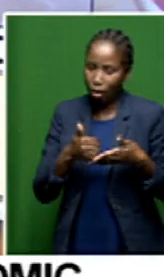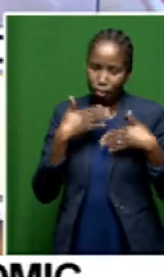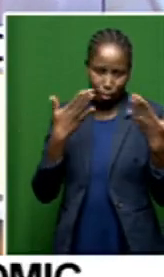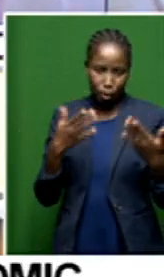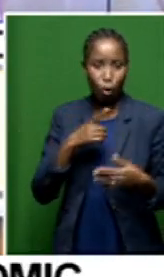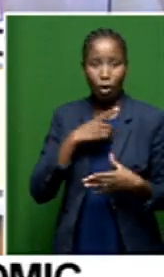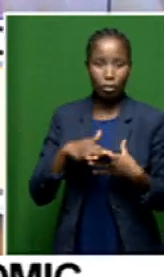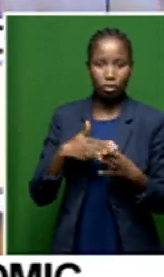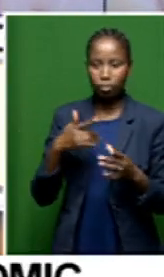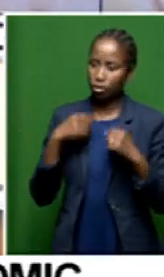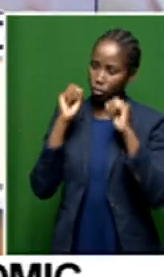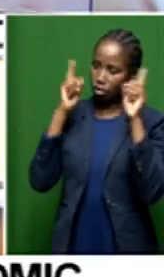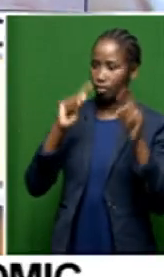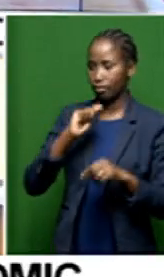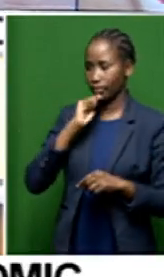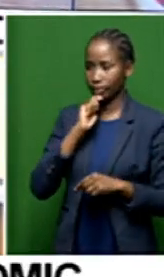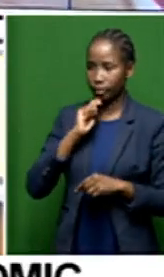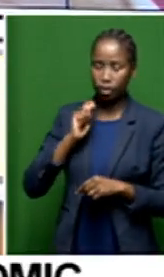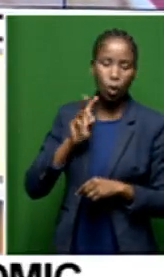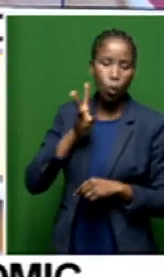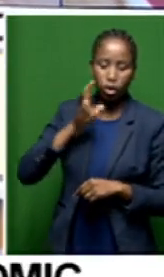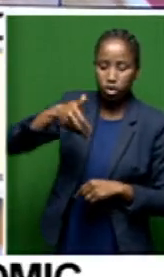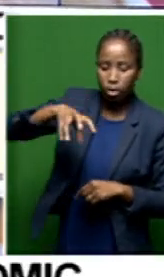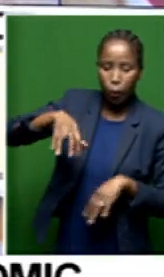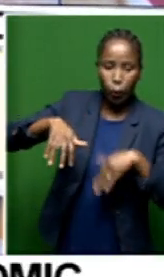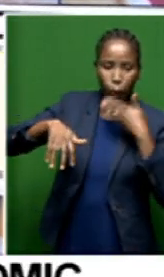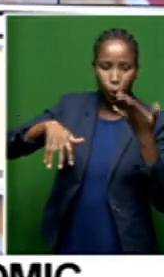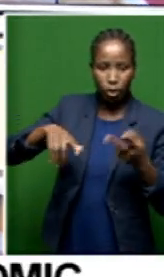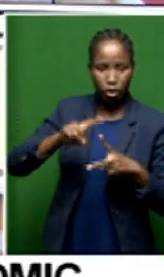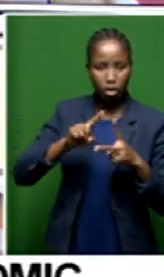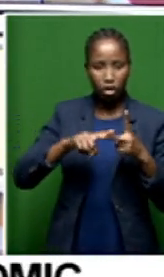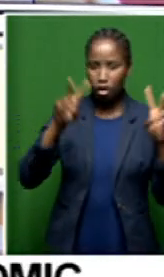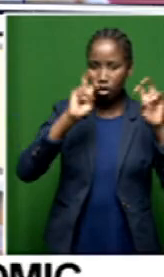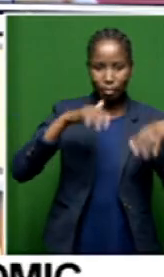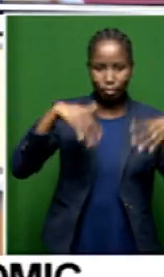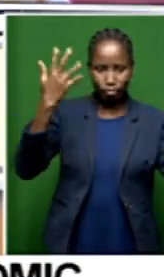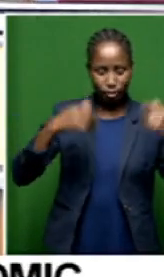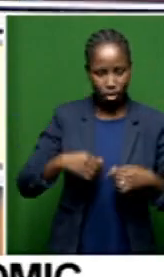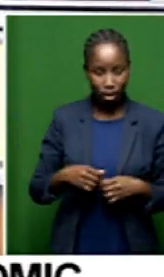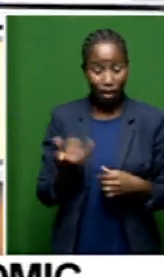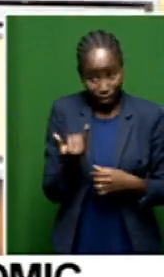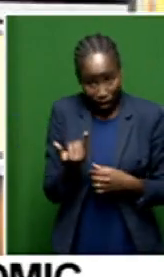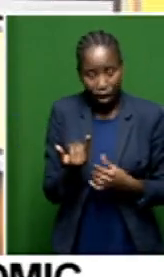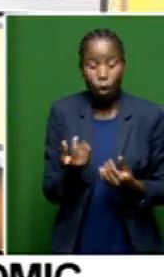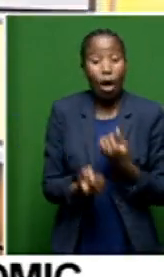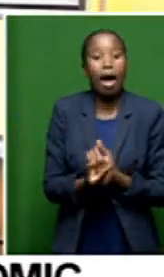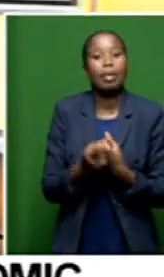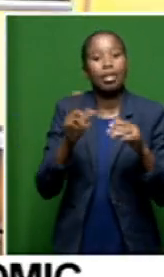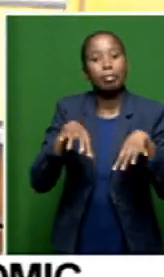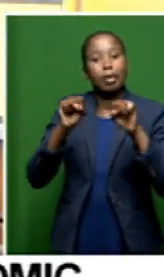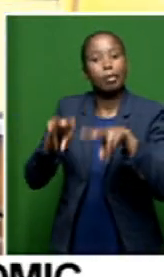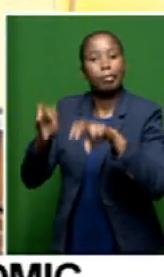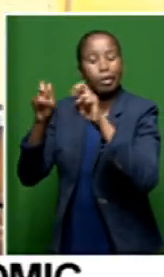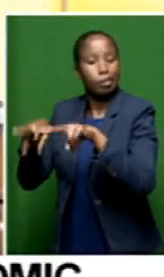and you have no running water, then you have no electricity, and we've just come out of a cycle of load shedding, which, who knows, maybe